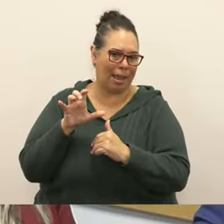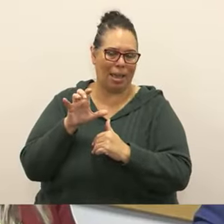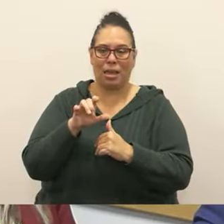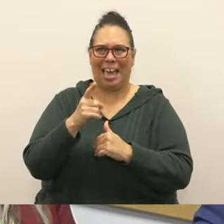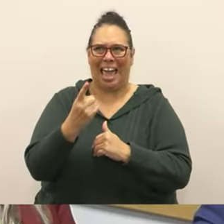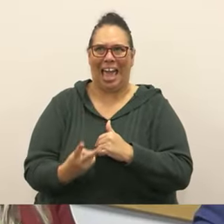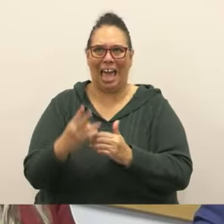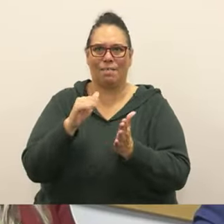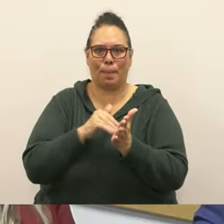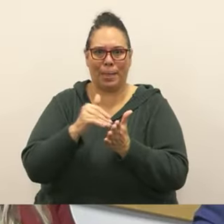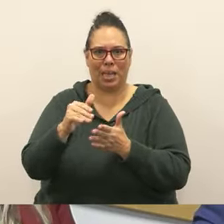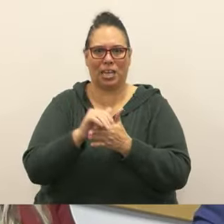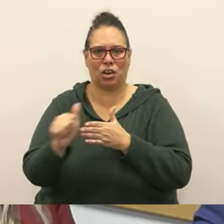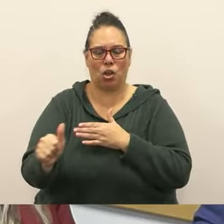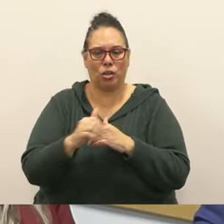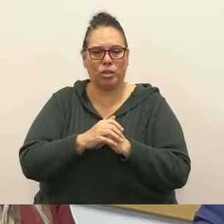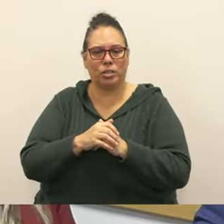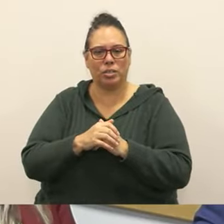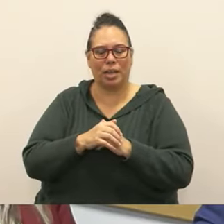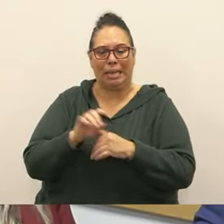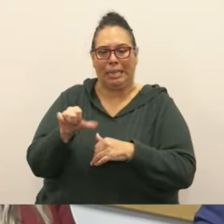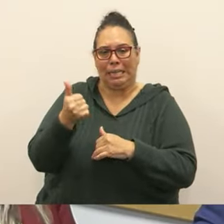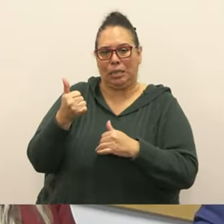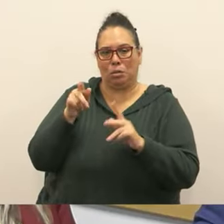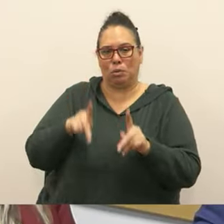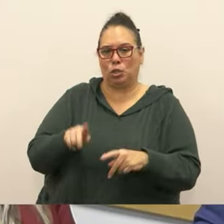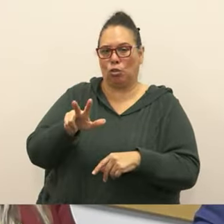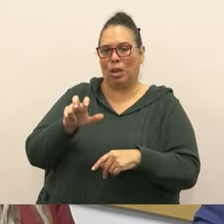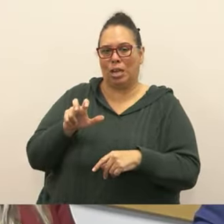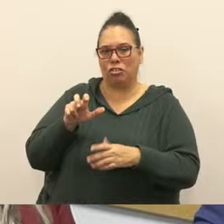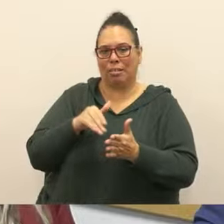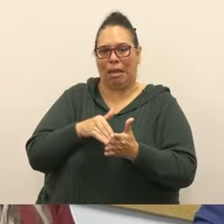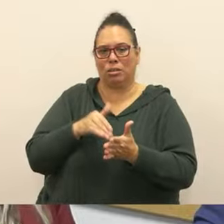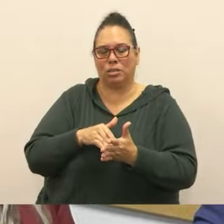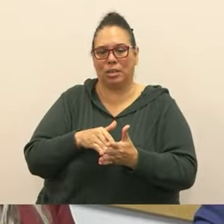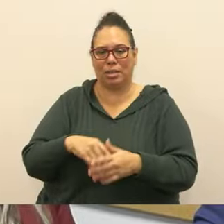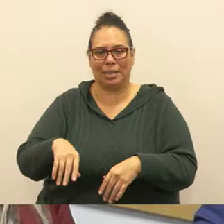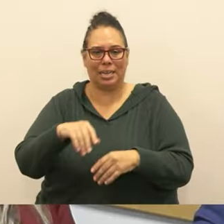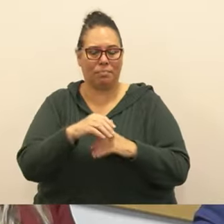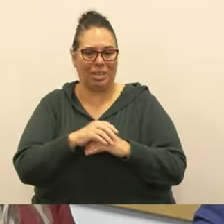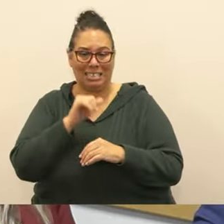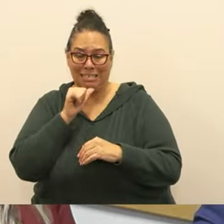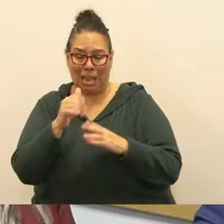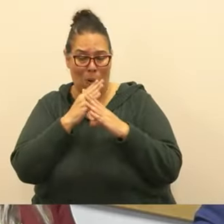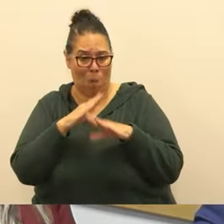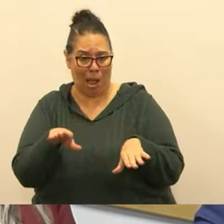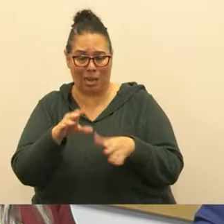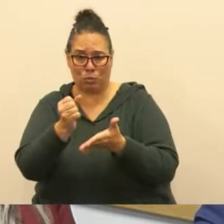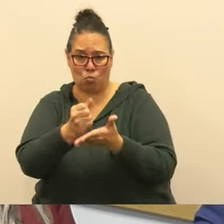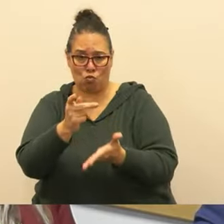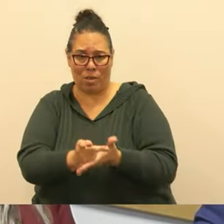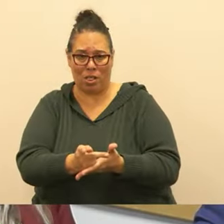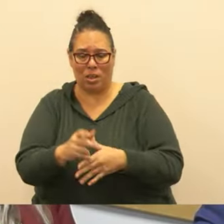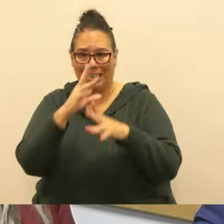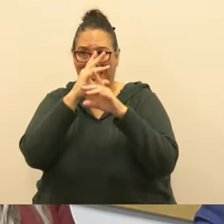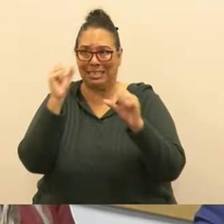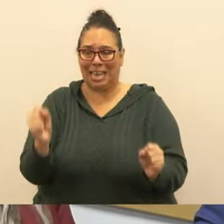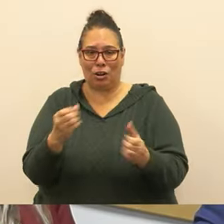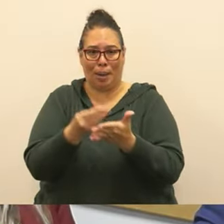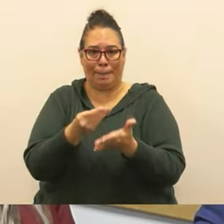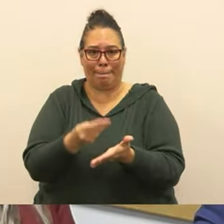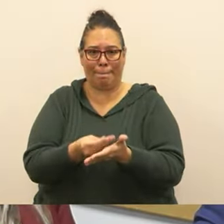superintendents, chief directors earn well over $300,000. This does not happen quietly, they happen with approval. While executive salaries are